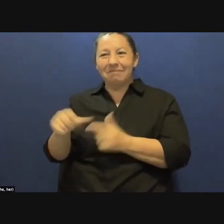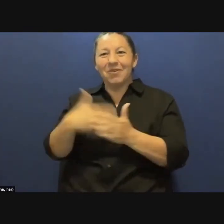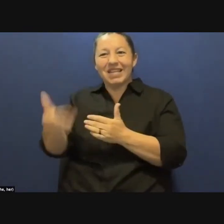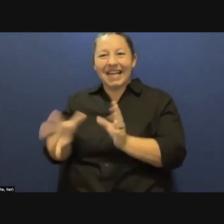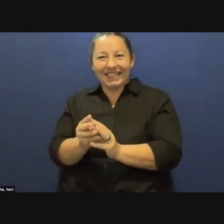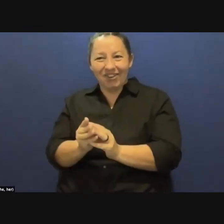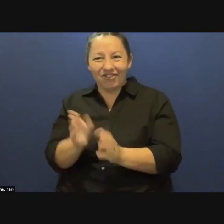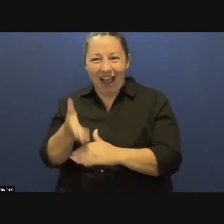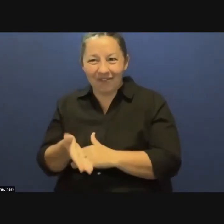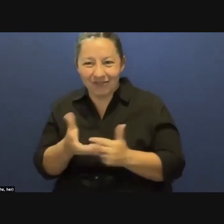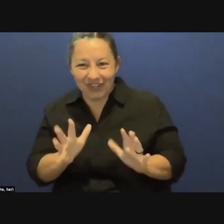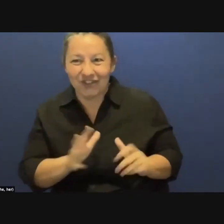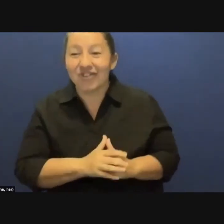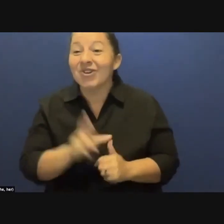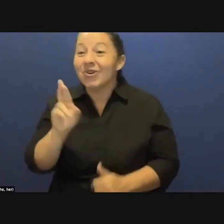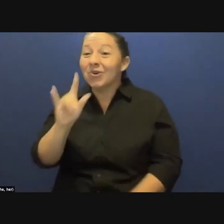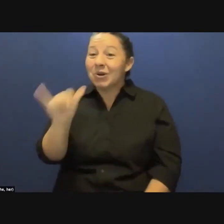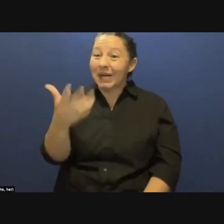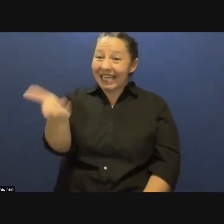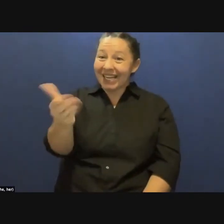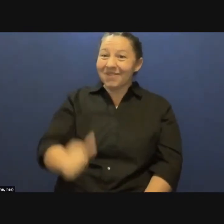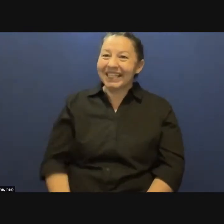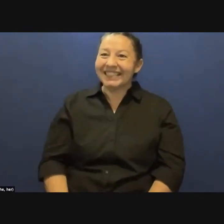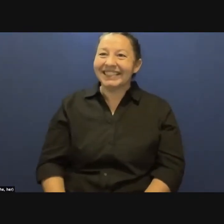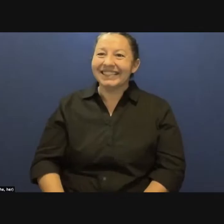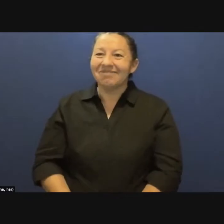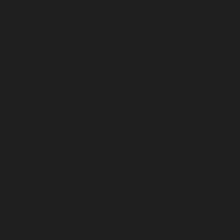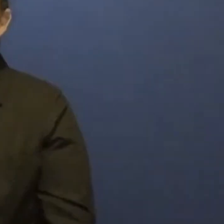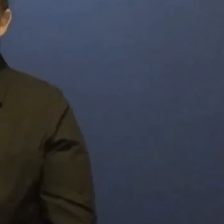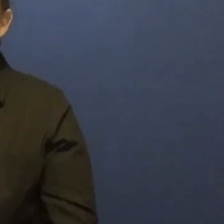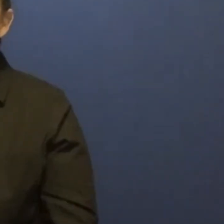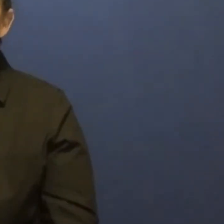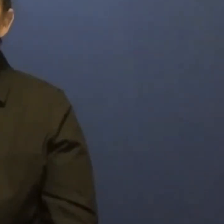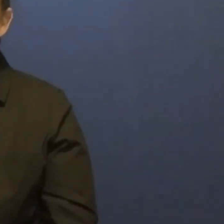Ricky, please take it away.